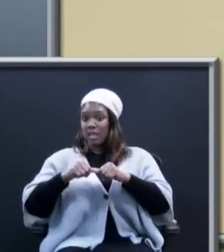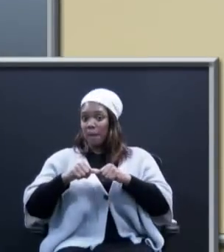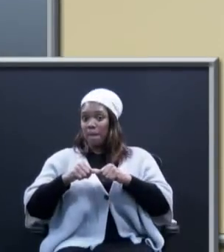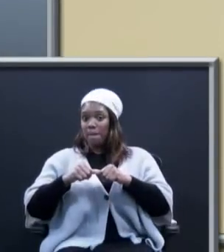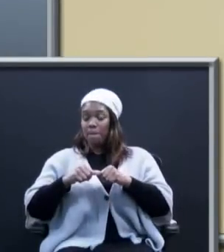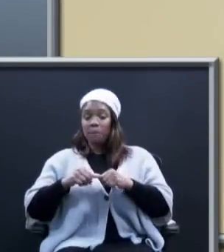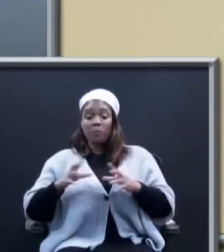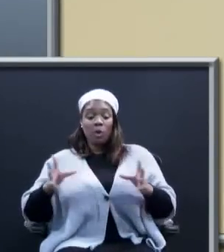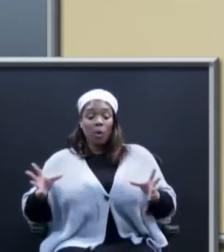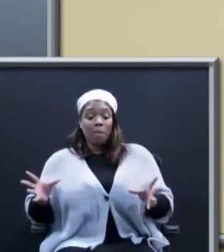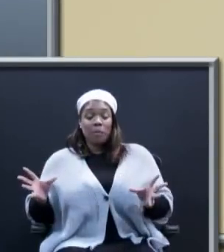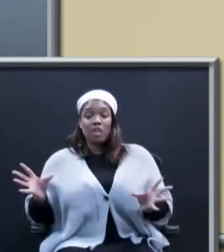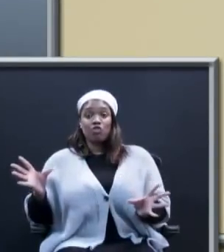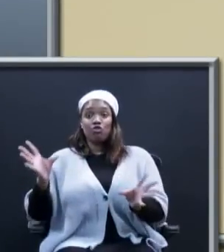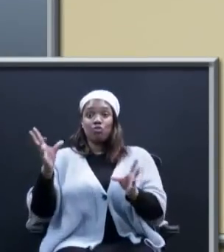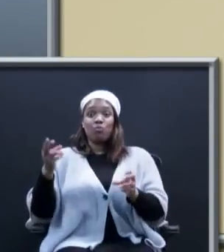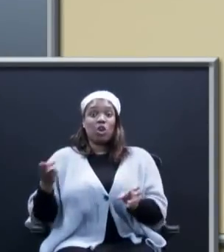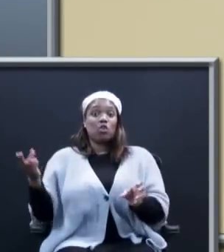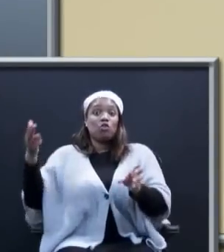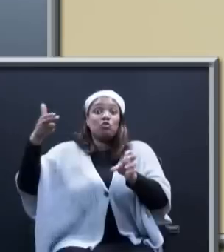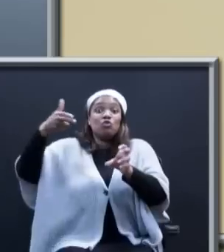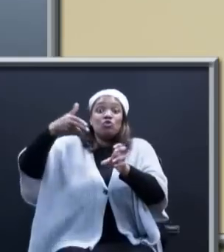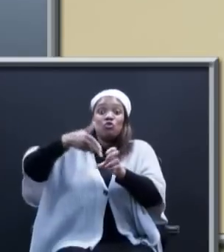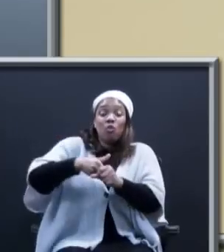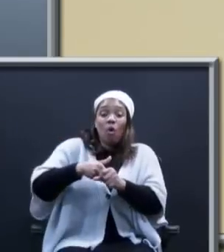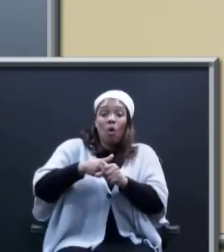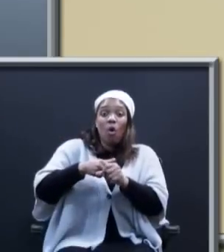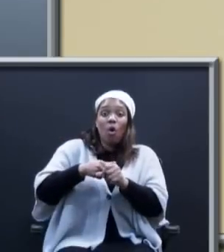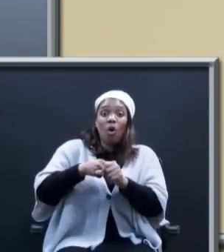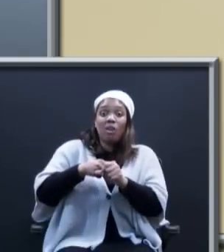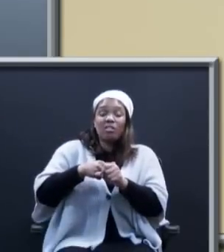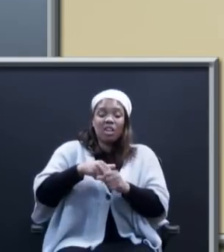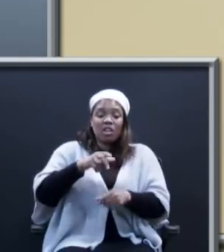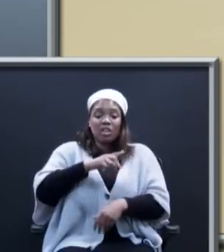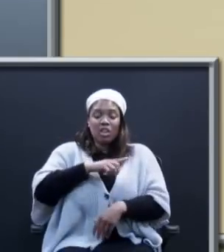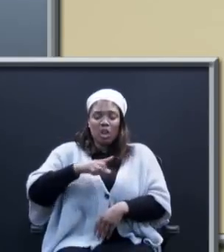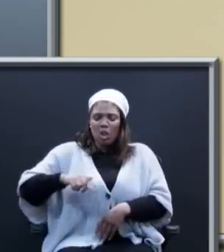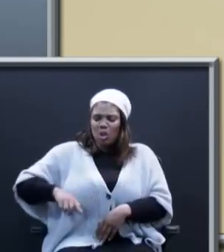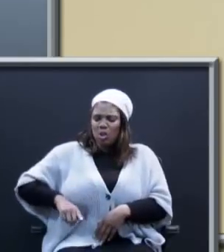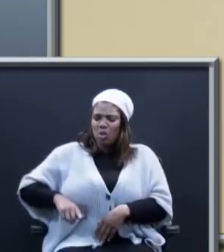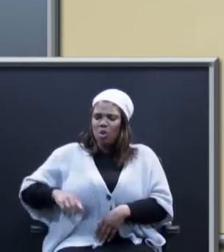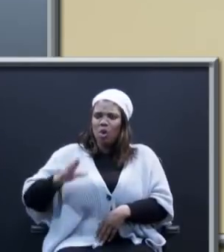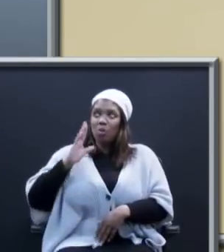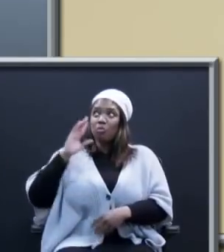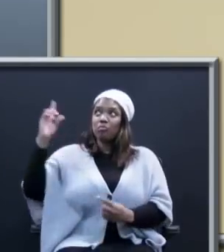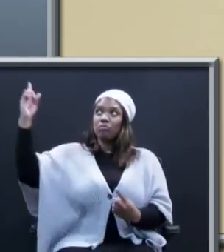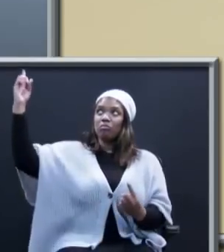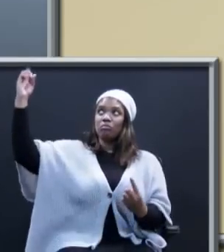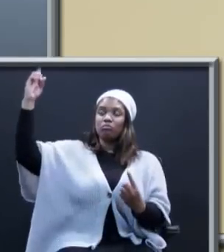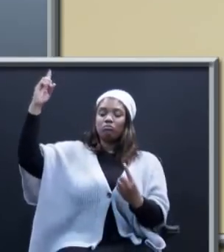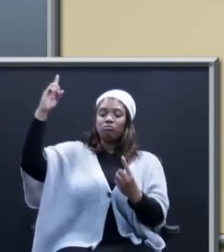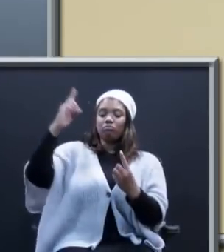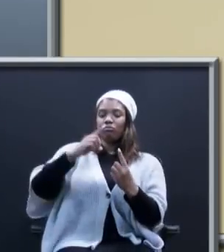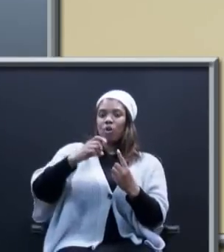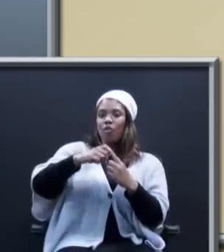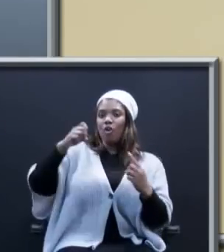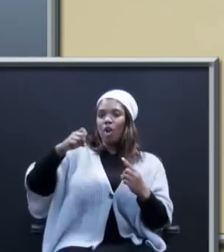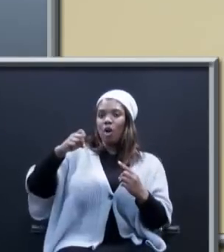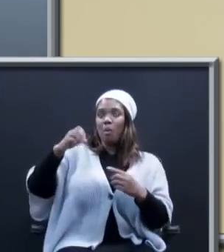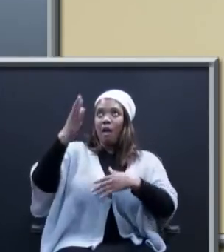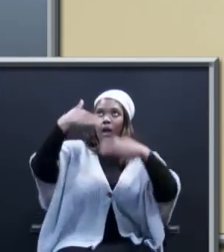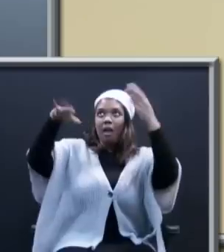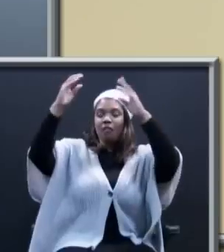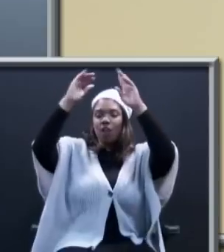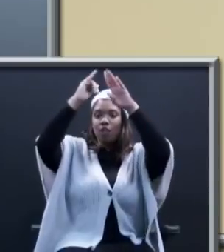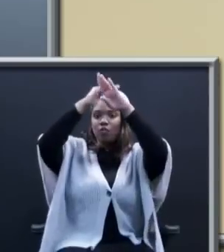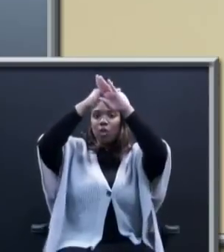something here. The Lord shall descend with what? For the Lord himself shall descend from heaven with a shout, with the voice